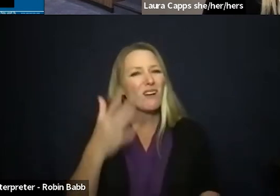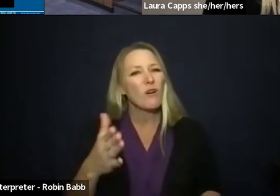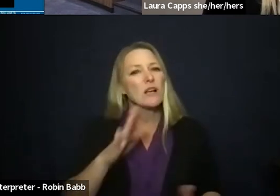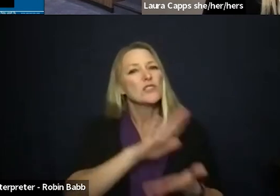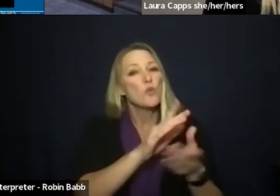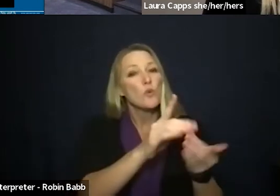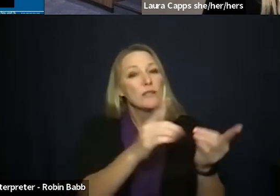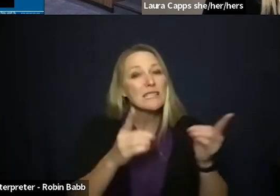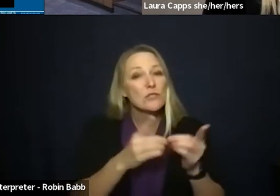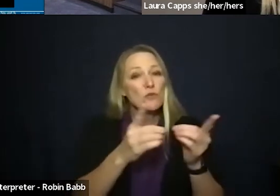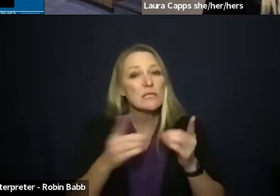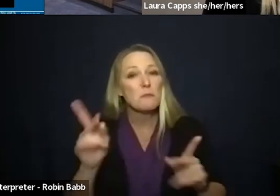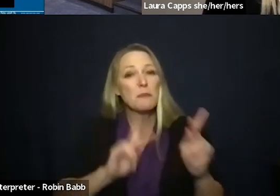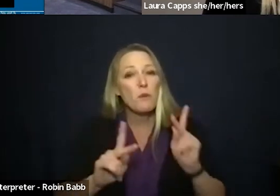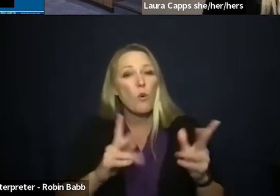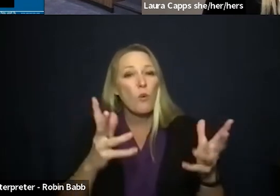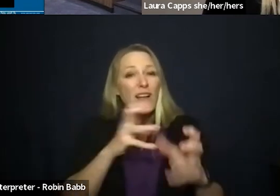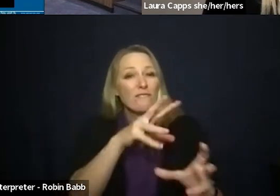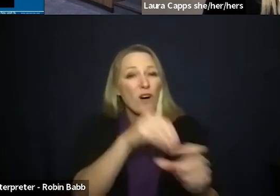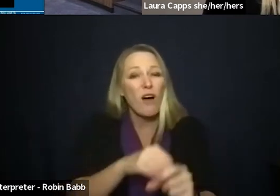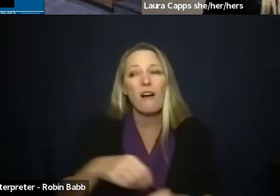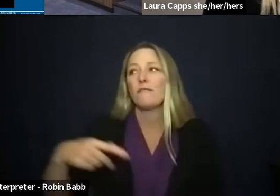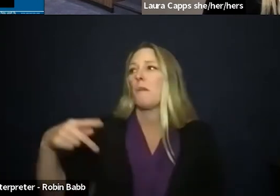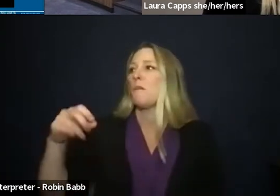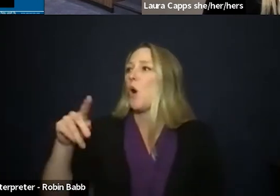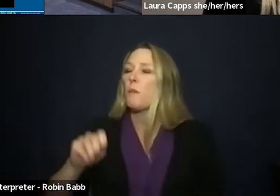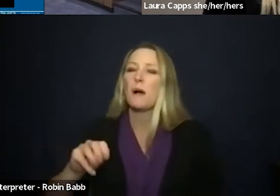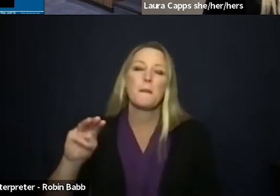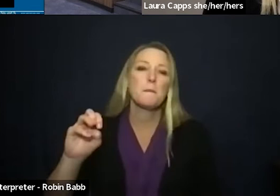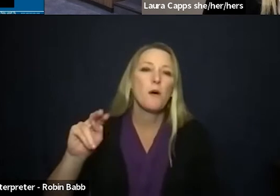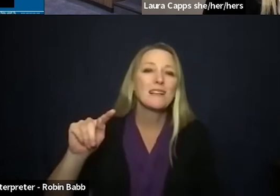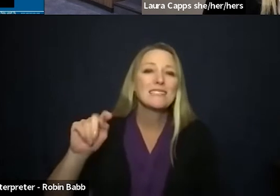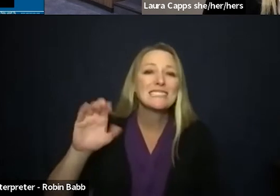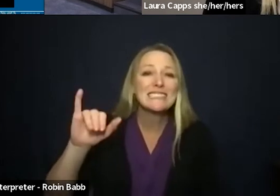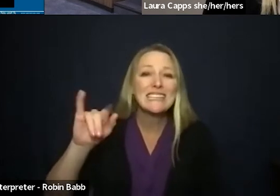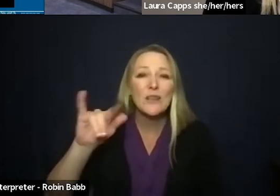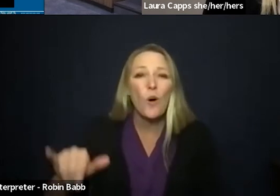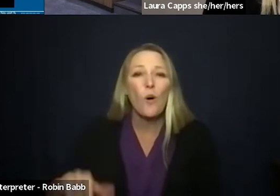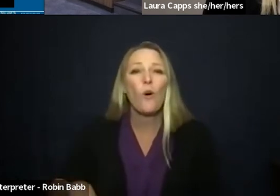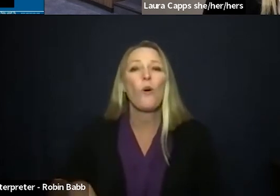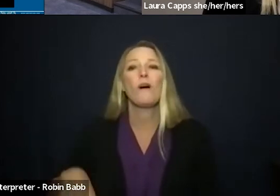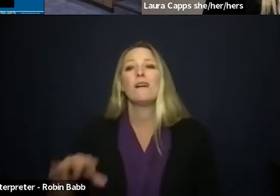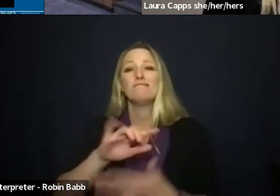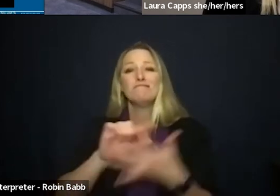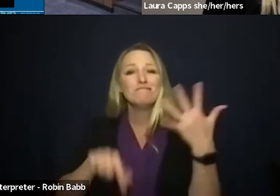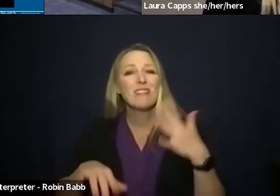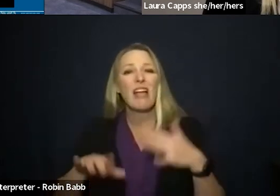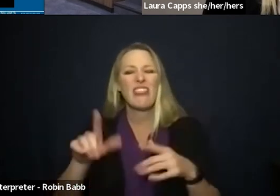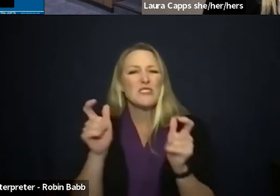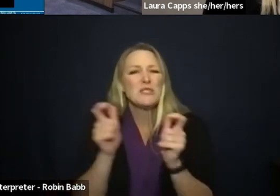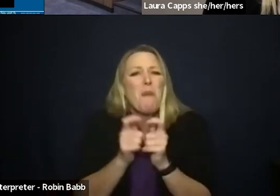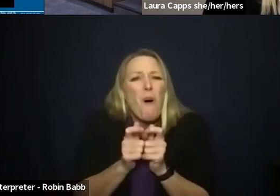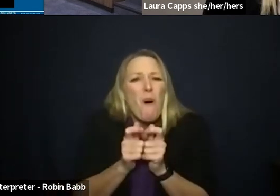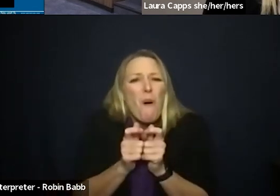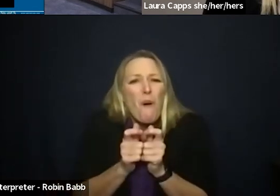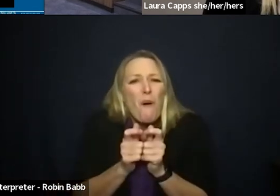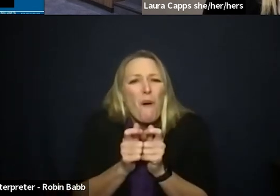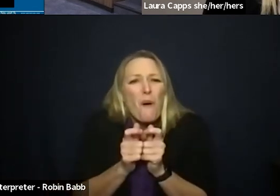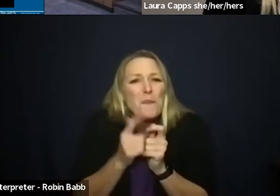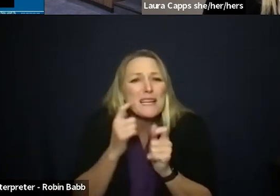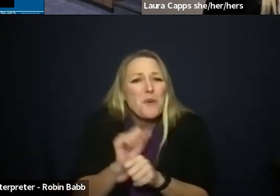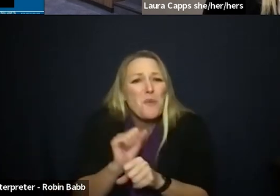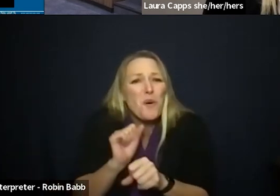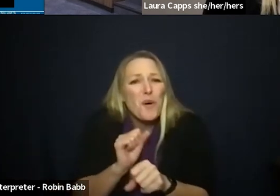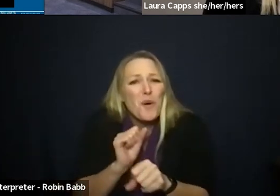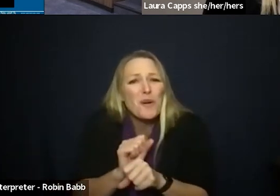into hope montecito cold spring they're tiny because that works that's why at least if you're not going